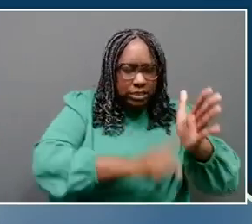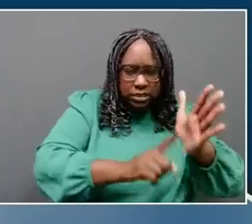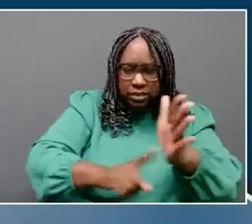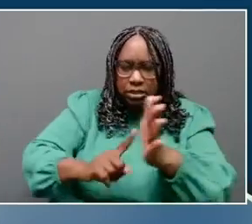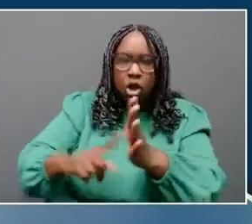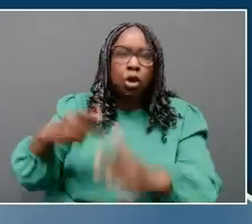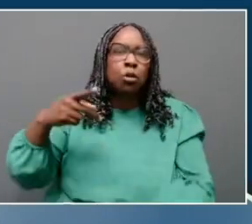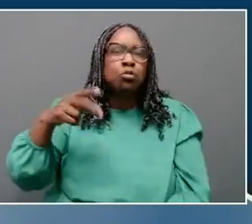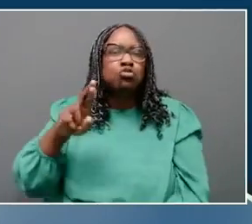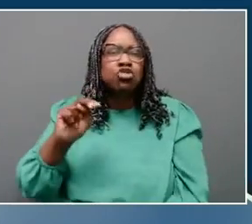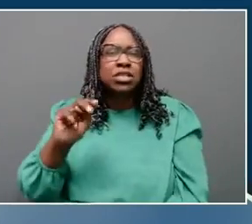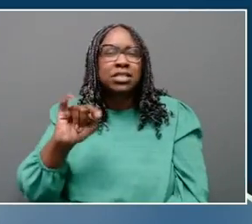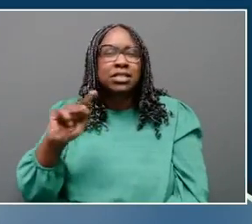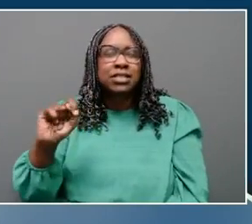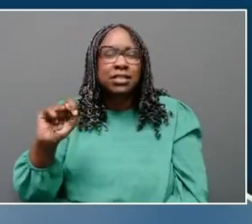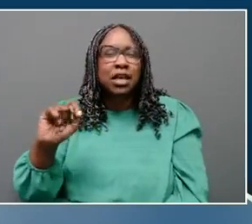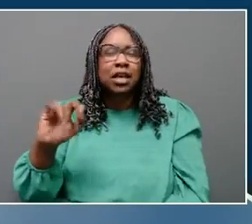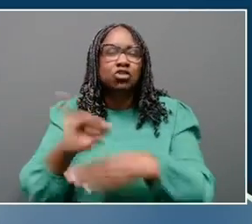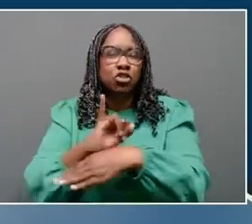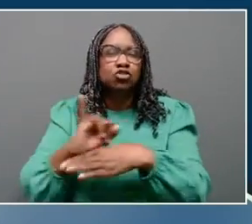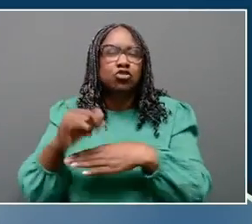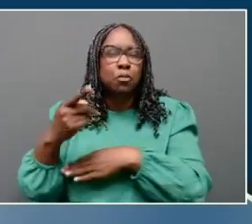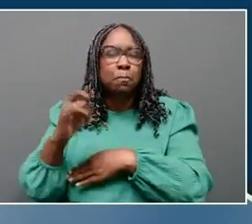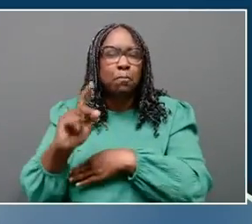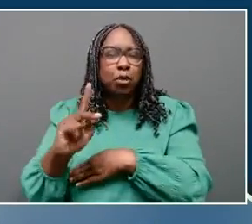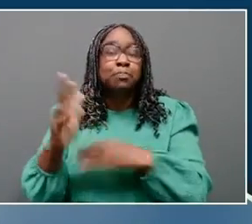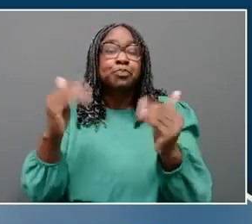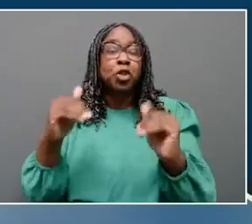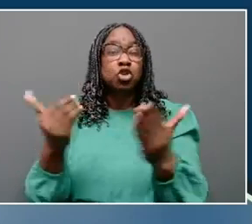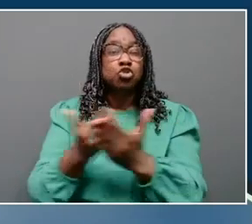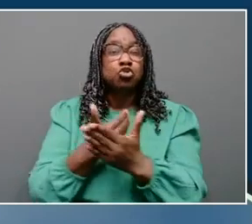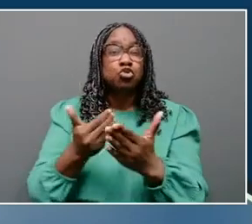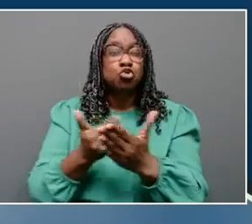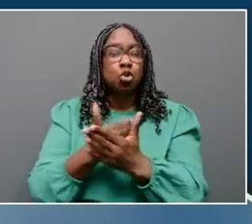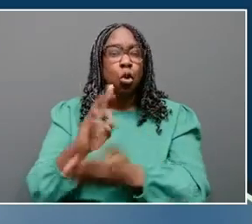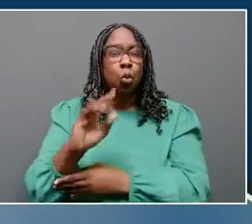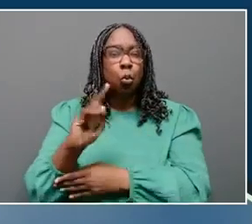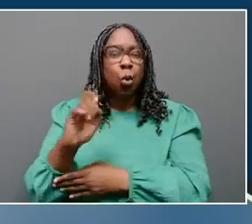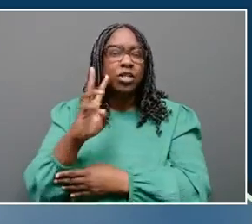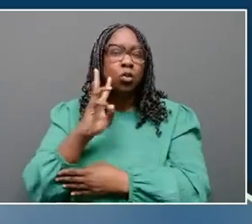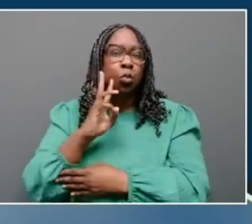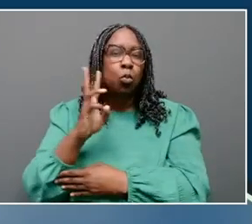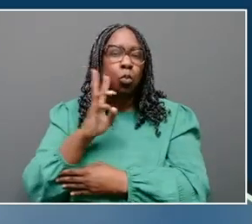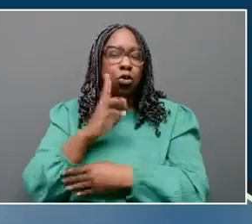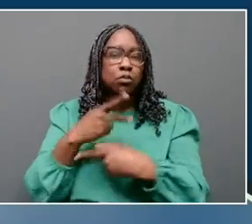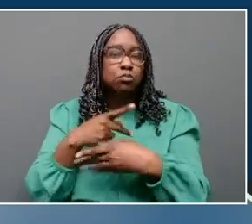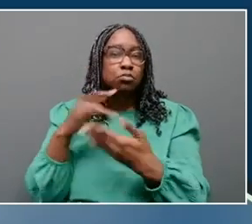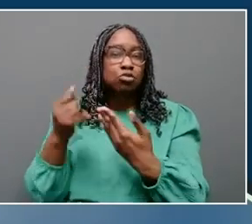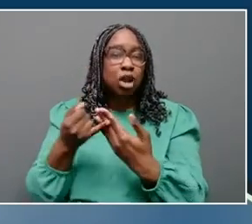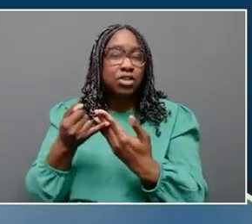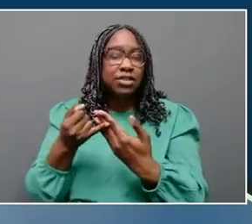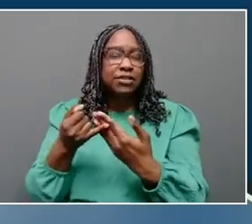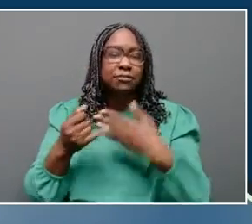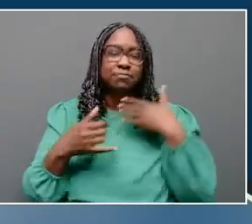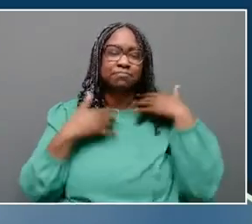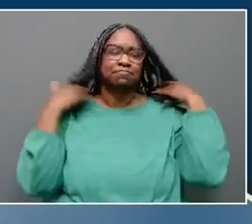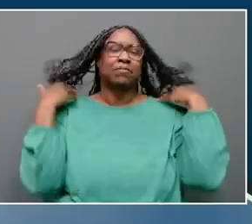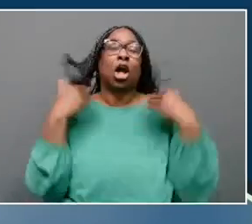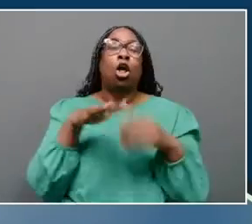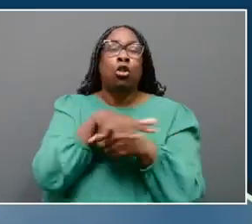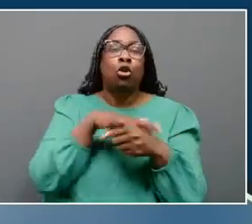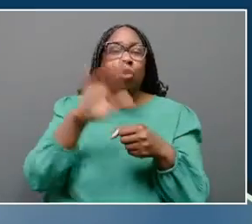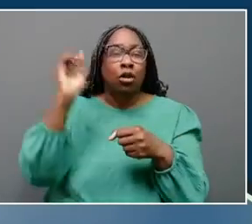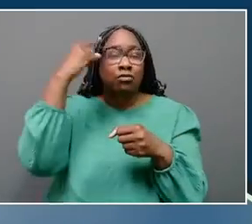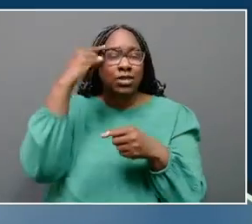Trigg County plans to construct a new wastewater pump station at the Interstate 24 Business Park. The local government in Nicholas County